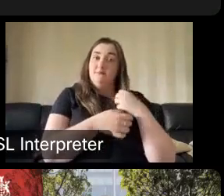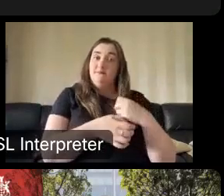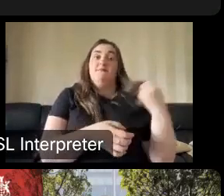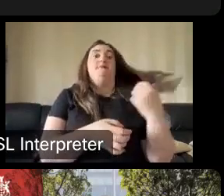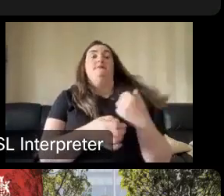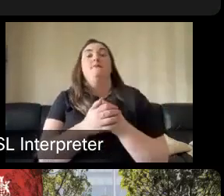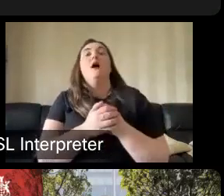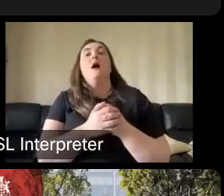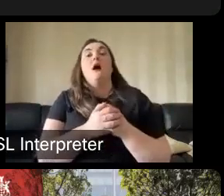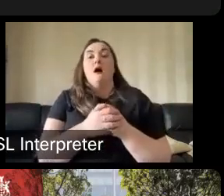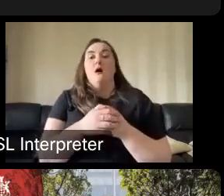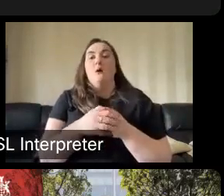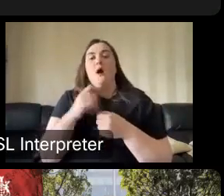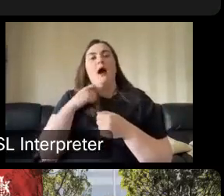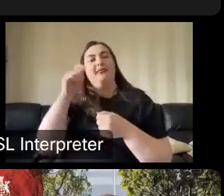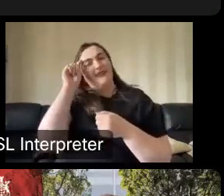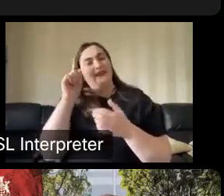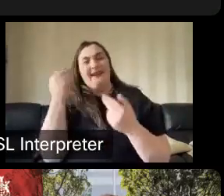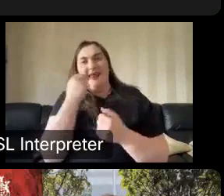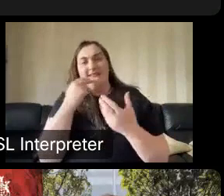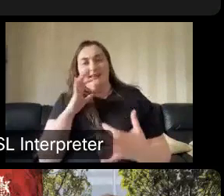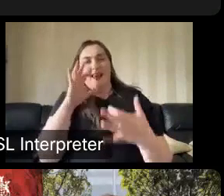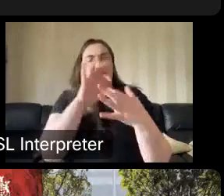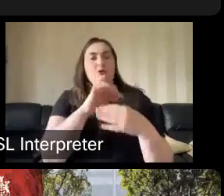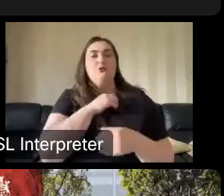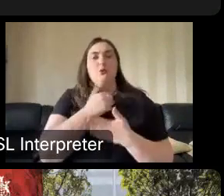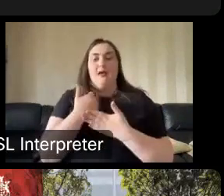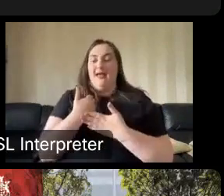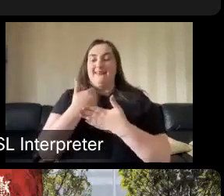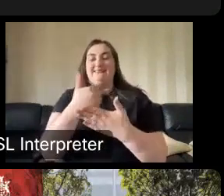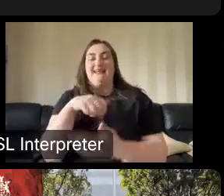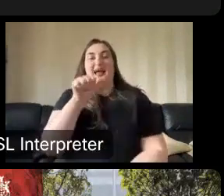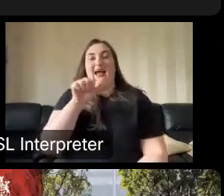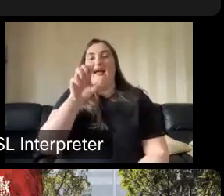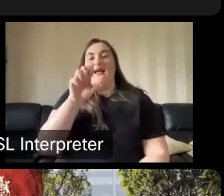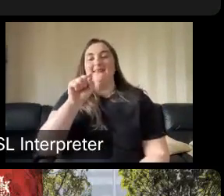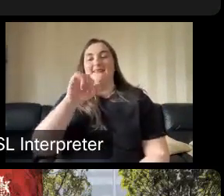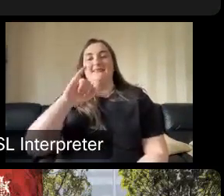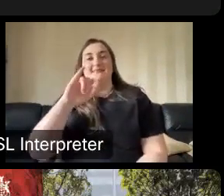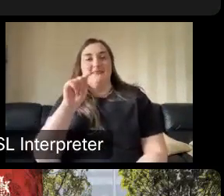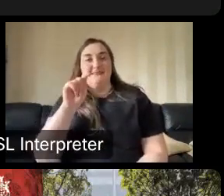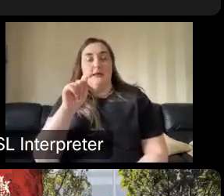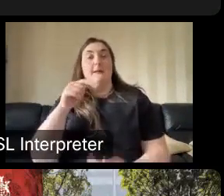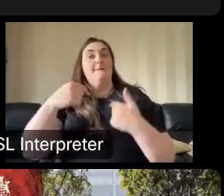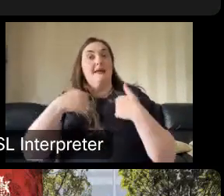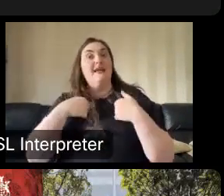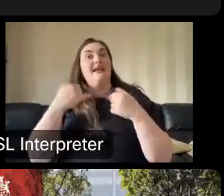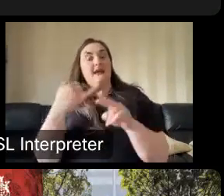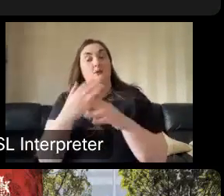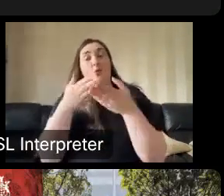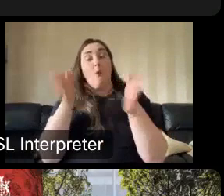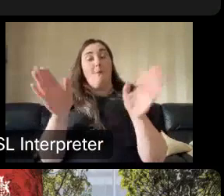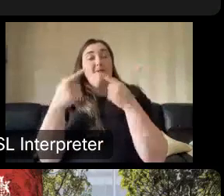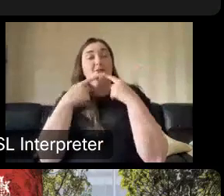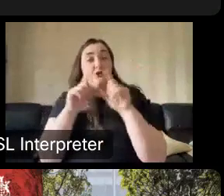Eva, I think that ties nicely into the Assist Me document, you know, that we have developed in the Open Disclosure team. And I suppose one